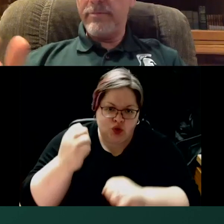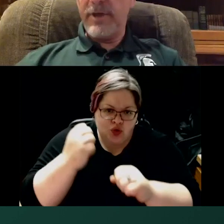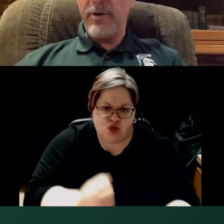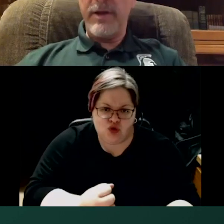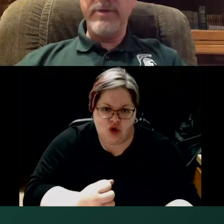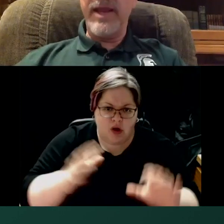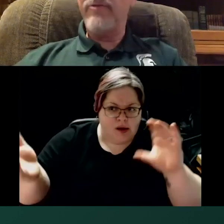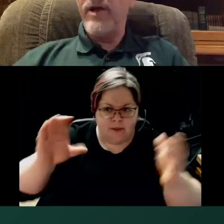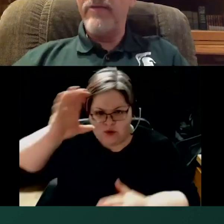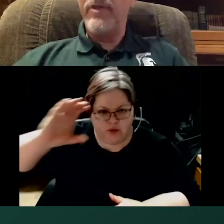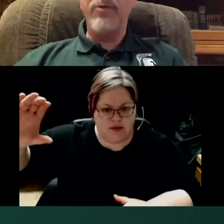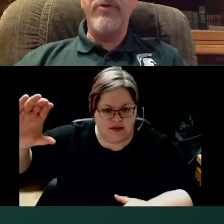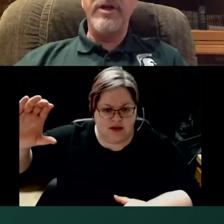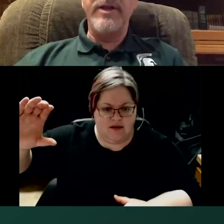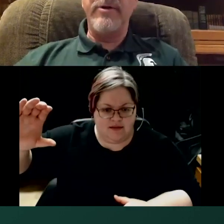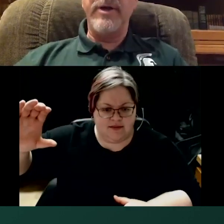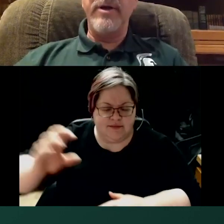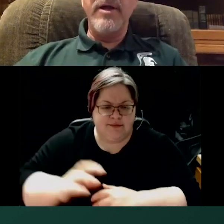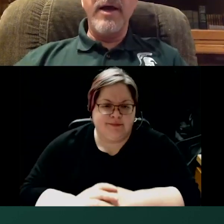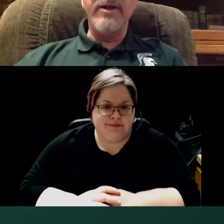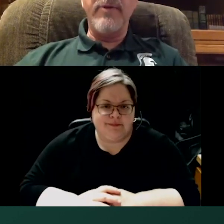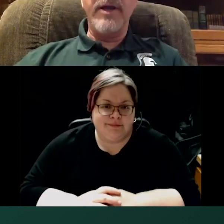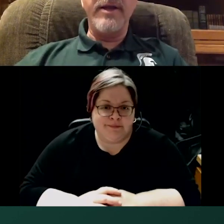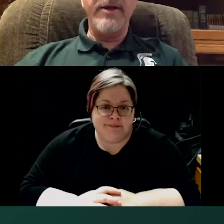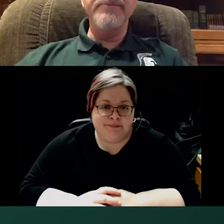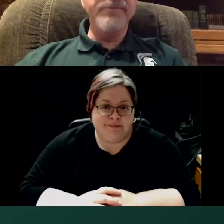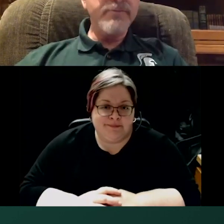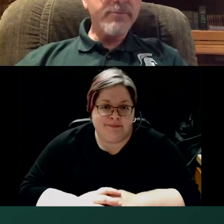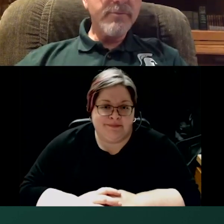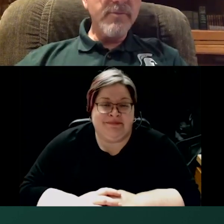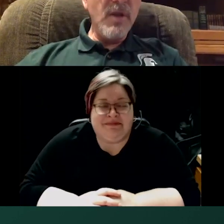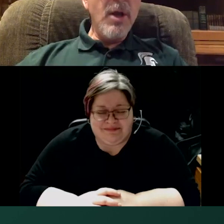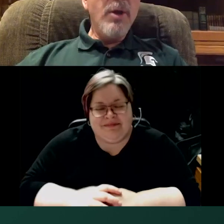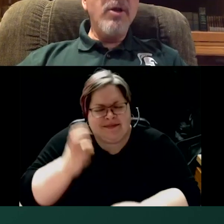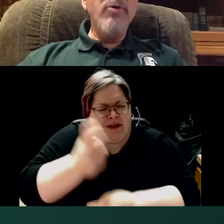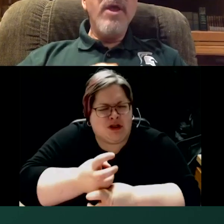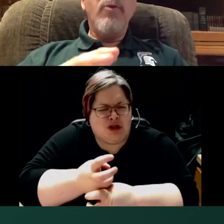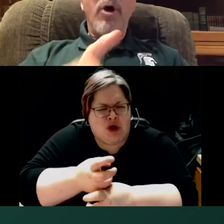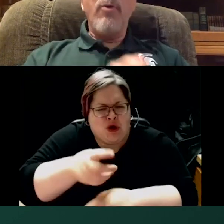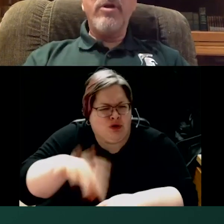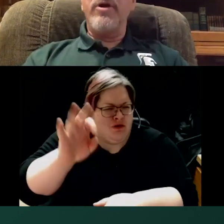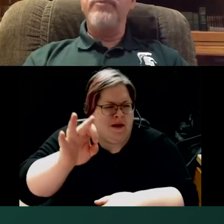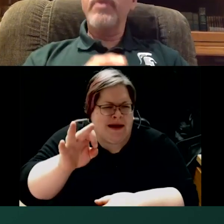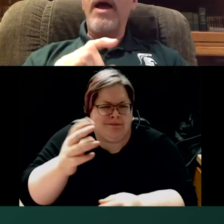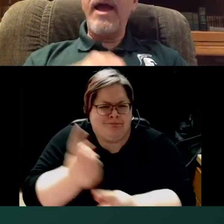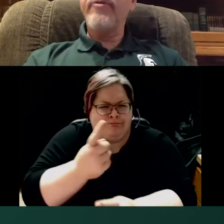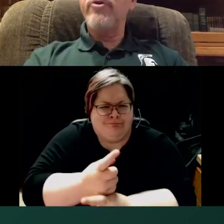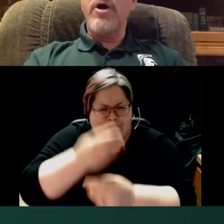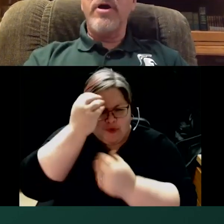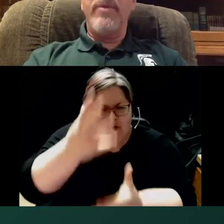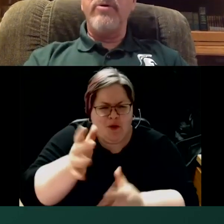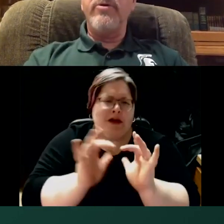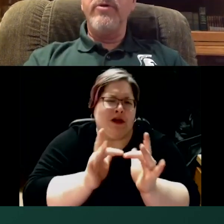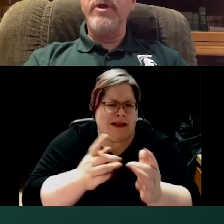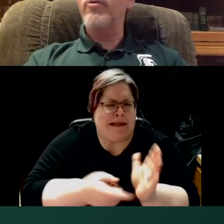And you can't find everything perfect on the internet. I take what I can get. So we're almost done. I have to